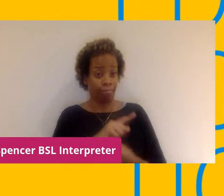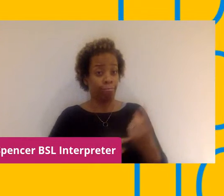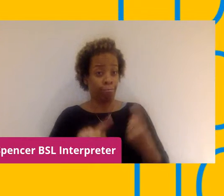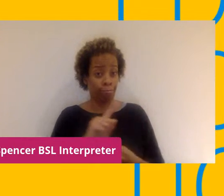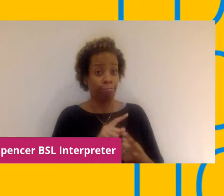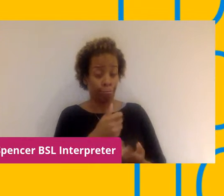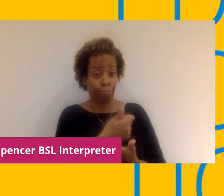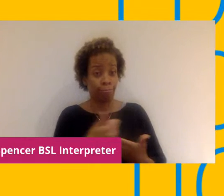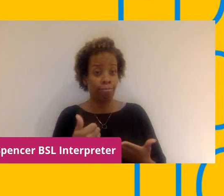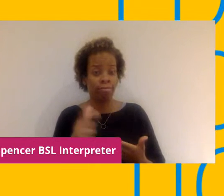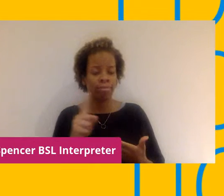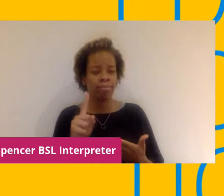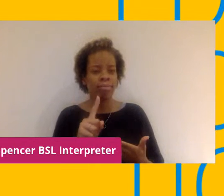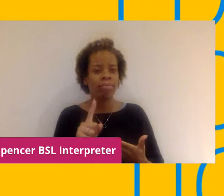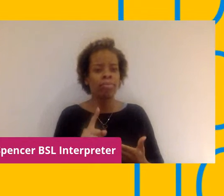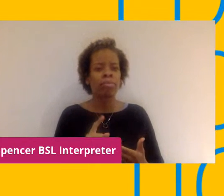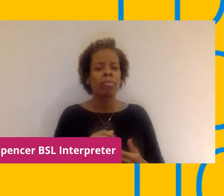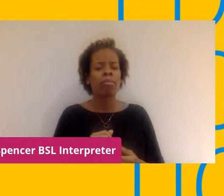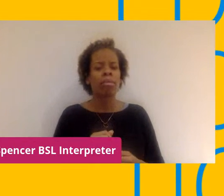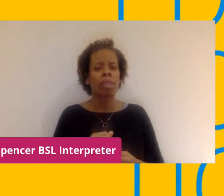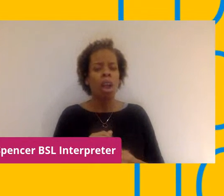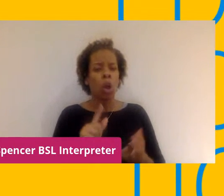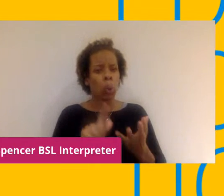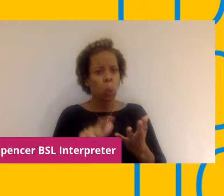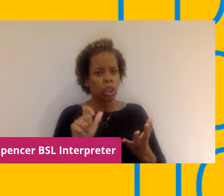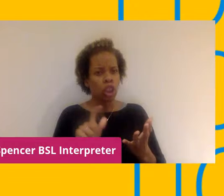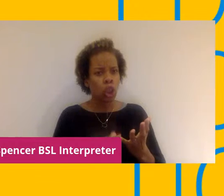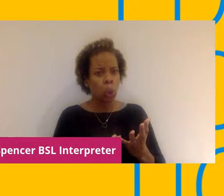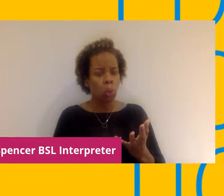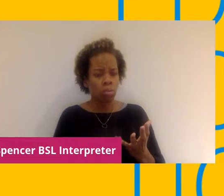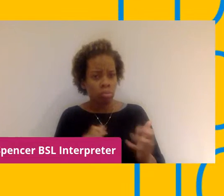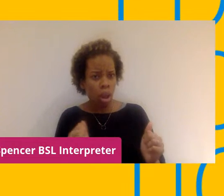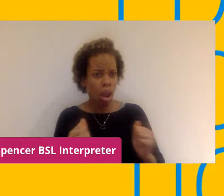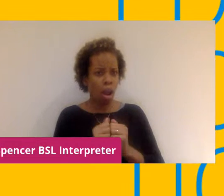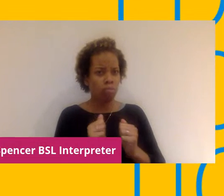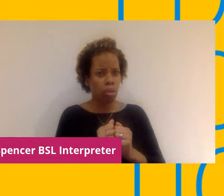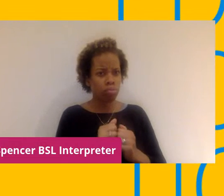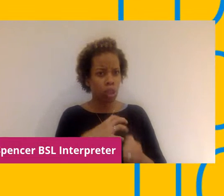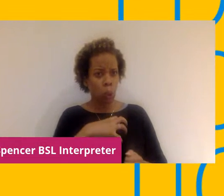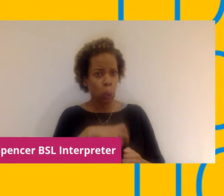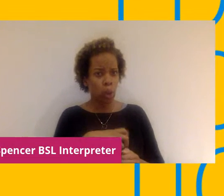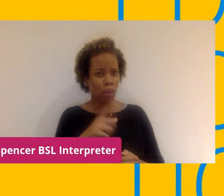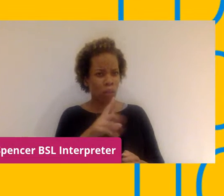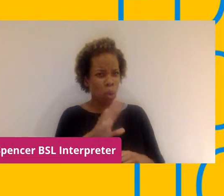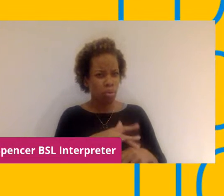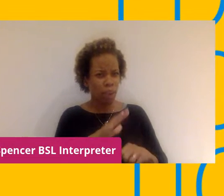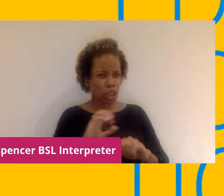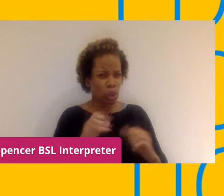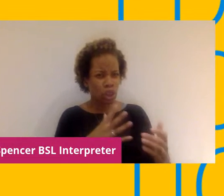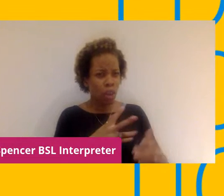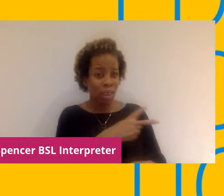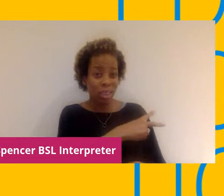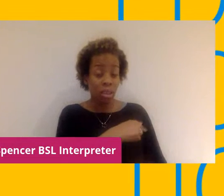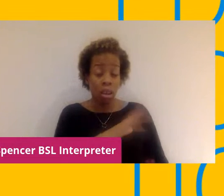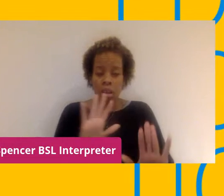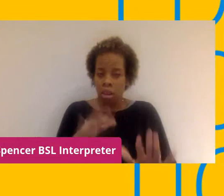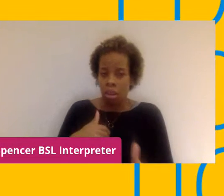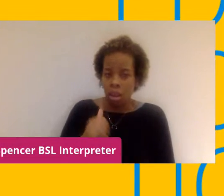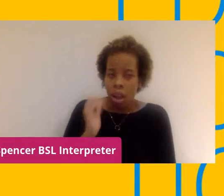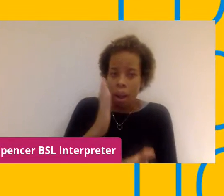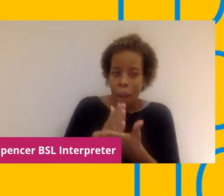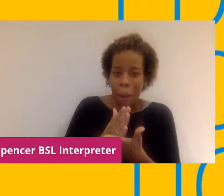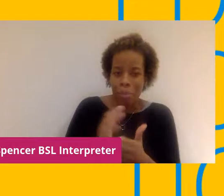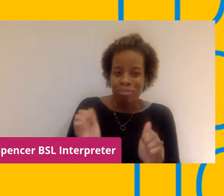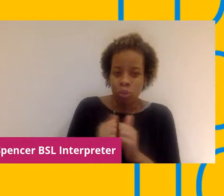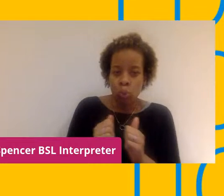is that slight confusion about whether UCU is an appropriate union for professional services staff. Now, of course, it is in many